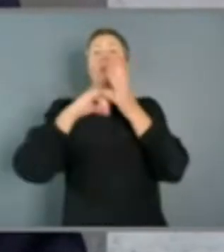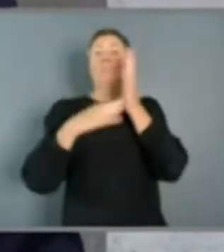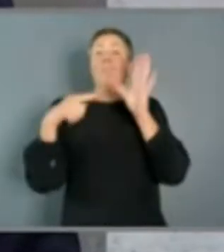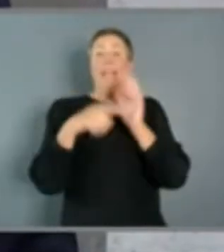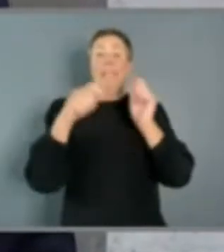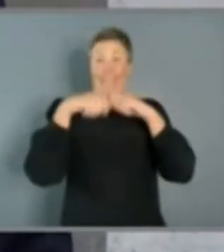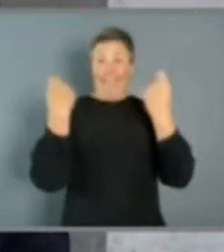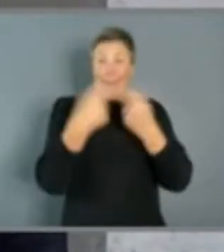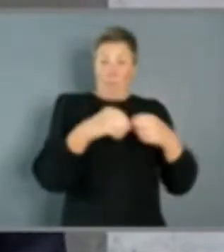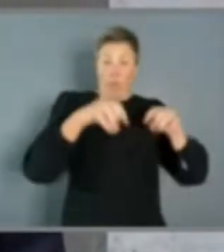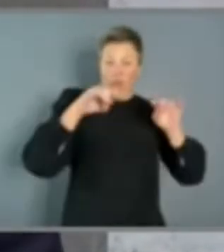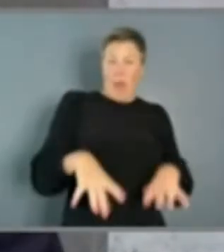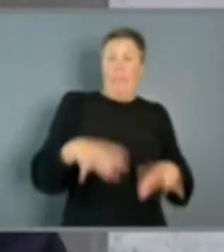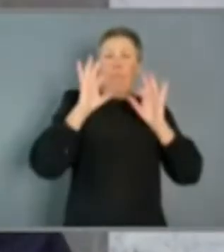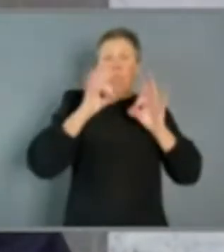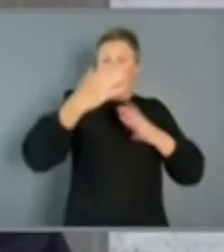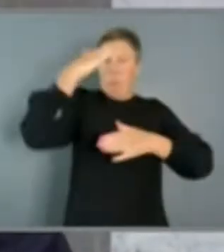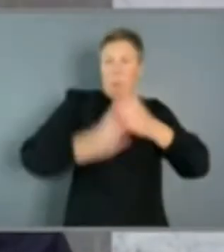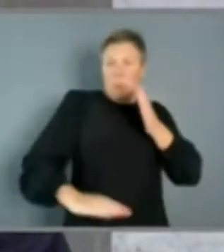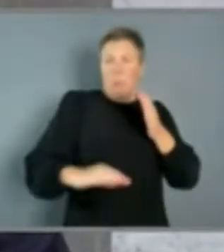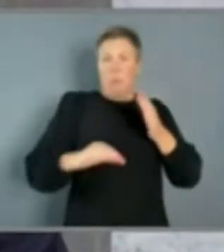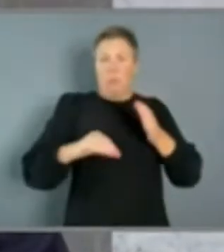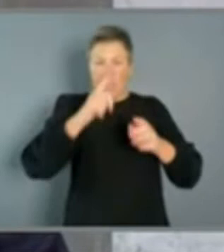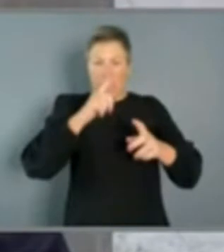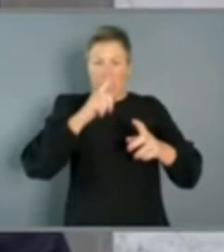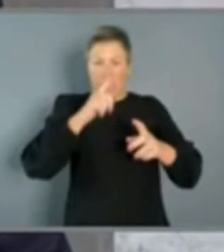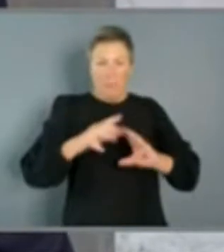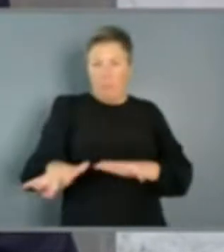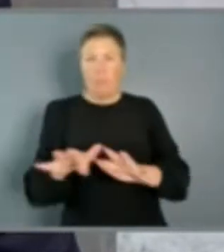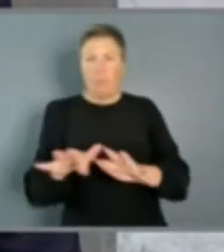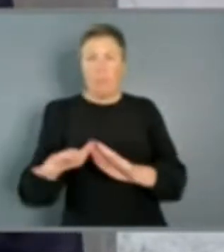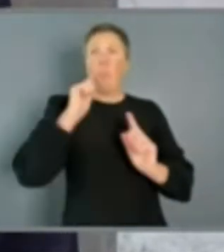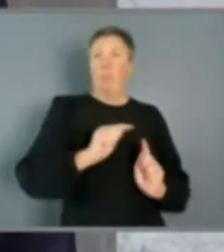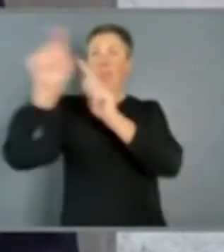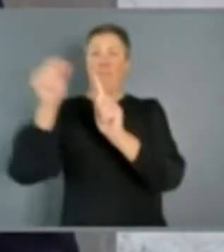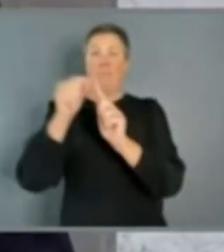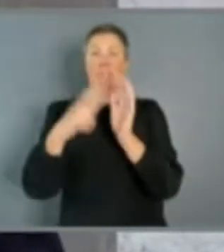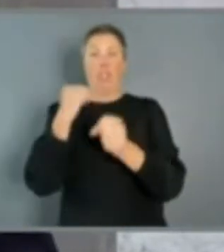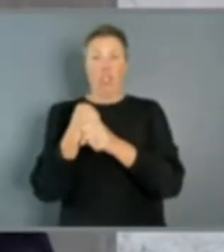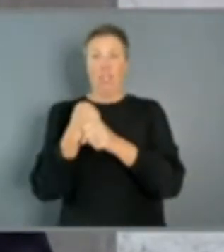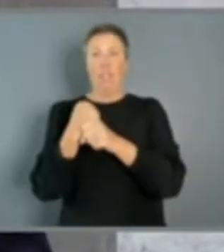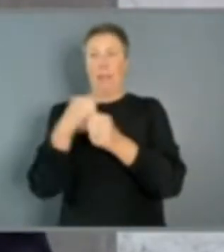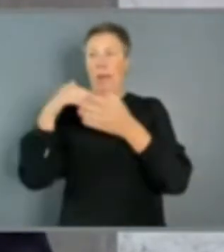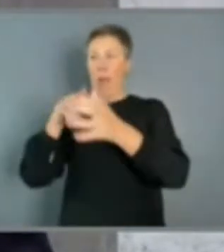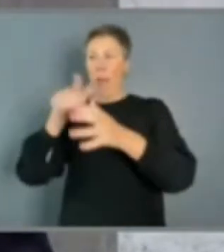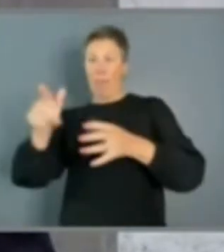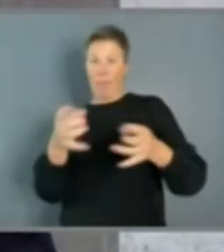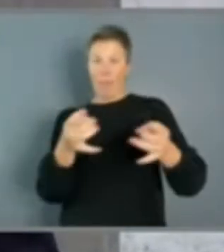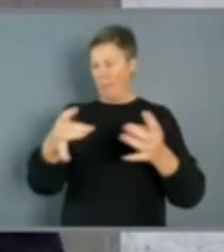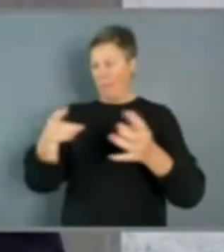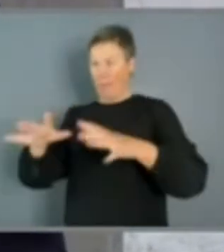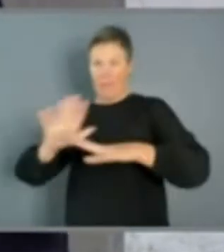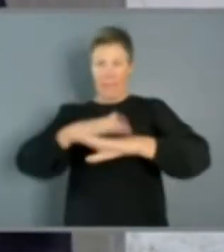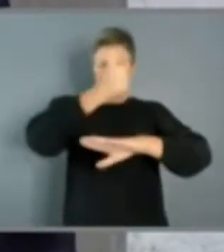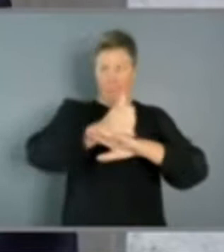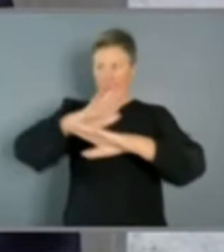to establish and prepare plans for COVID healthcare needs in PNG and set the ground for a further deployment of a clinical care